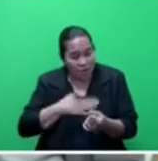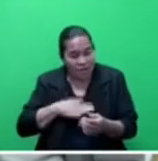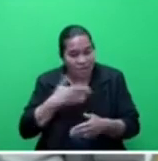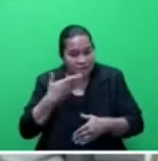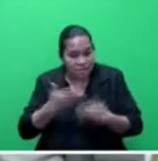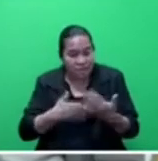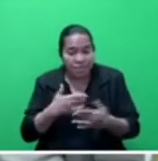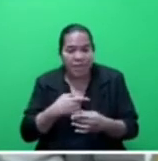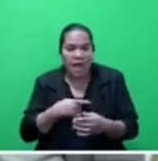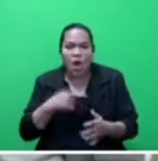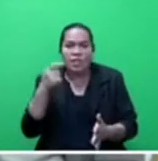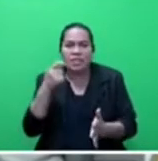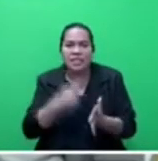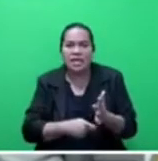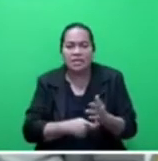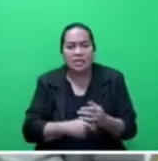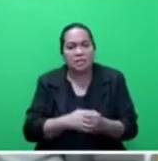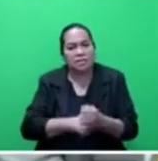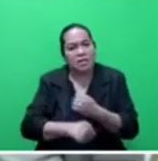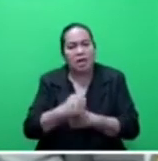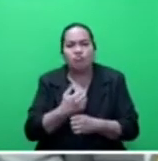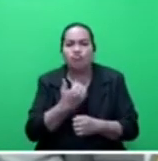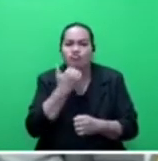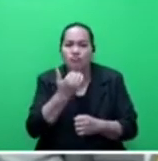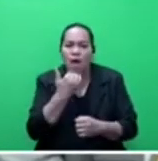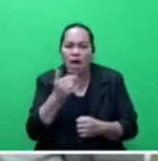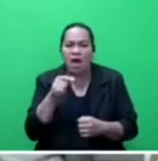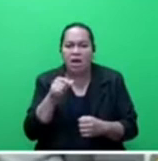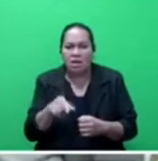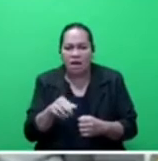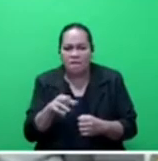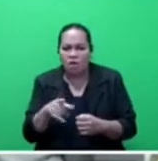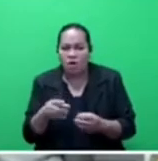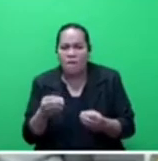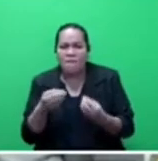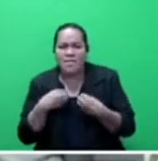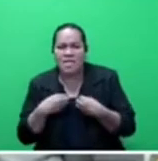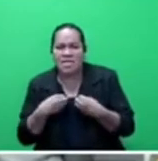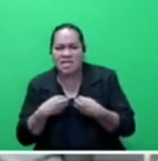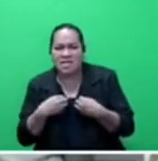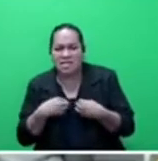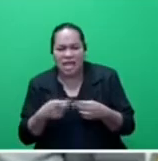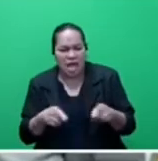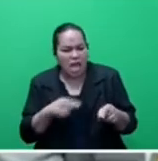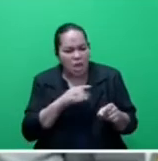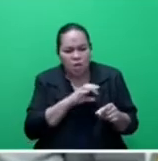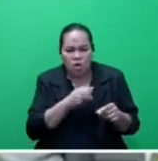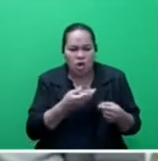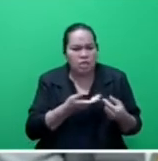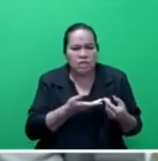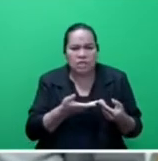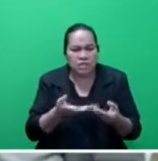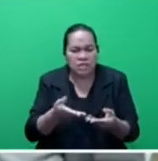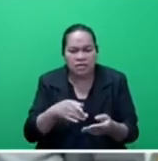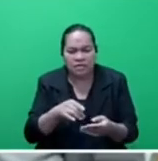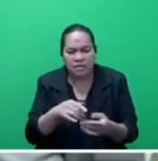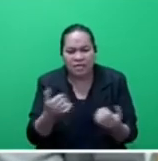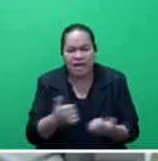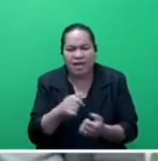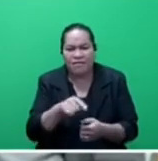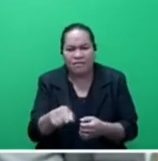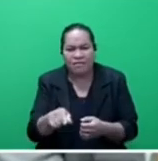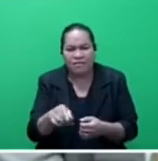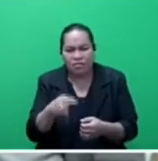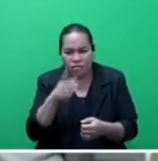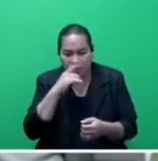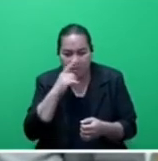our taxation is giving too much away to businesses and shortchanging the Leoni Bonua. In short, there is